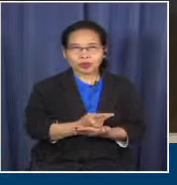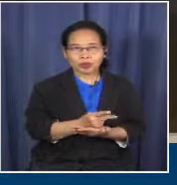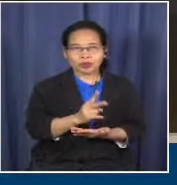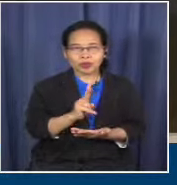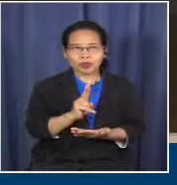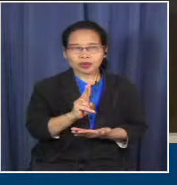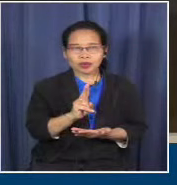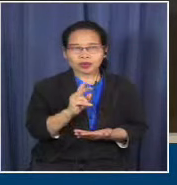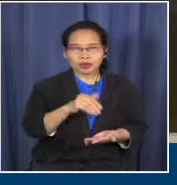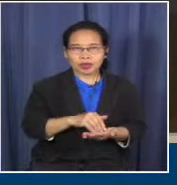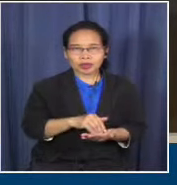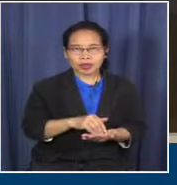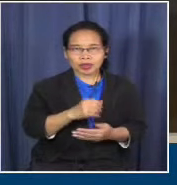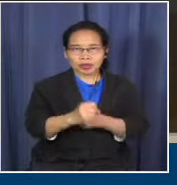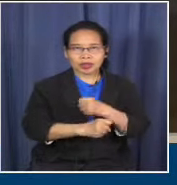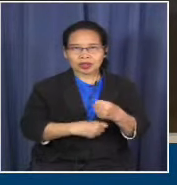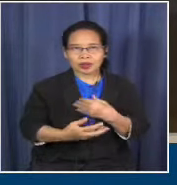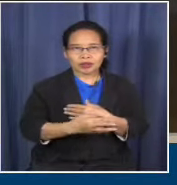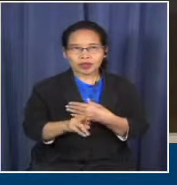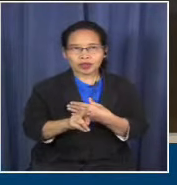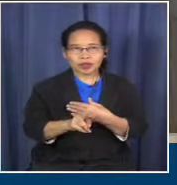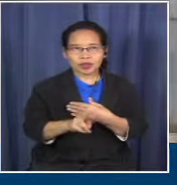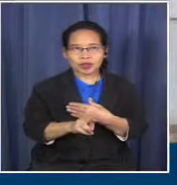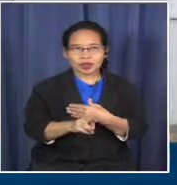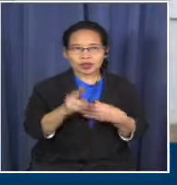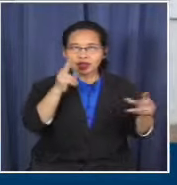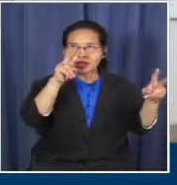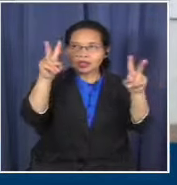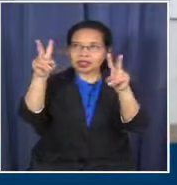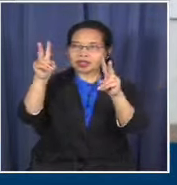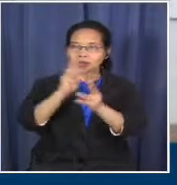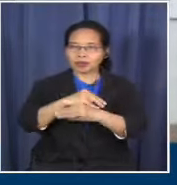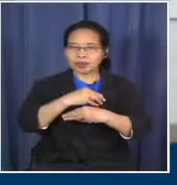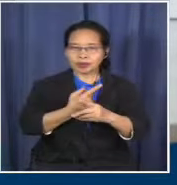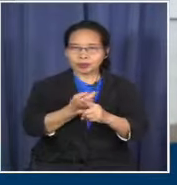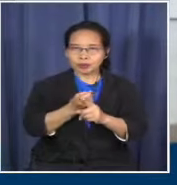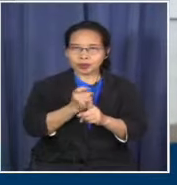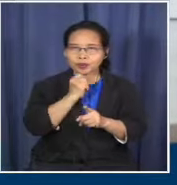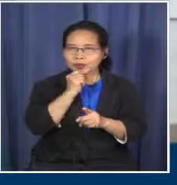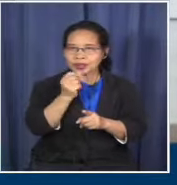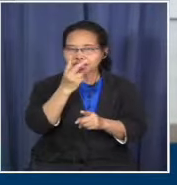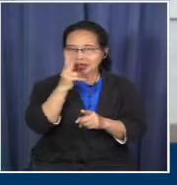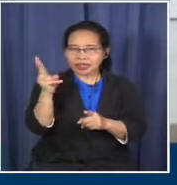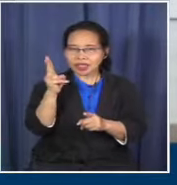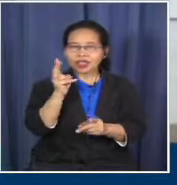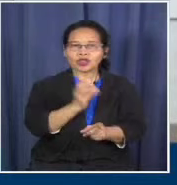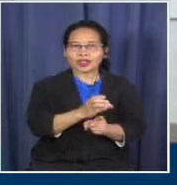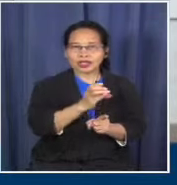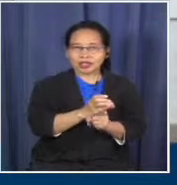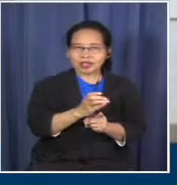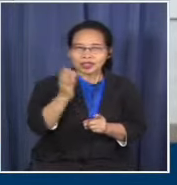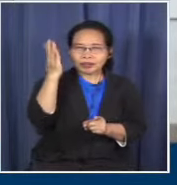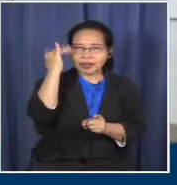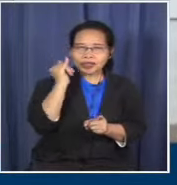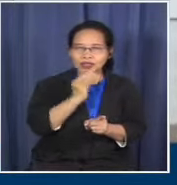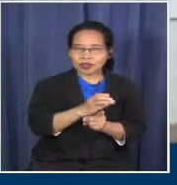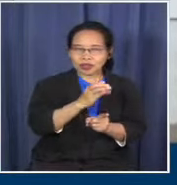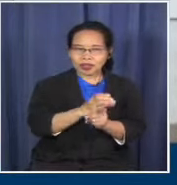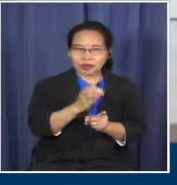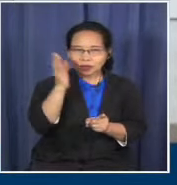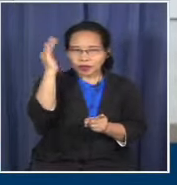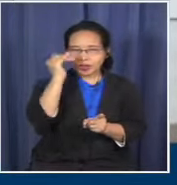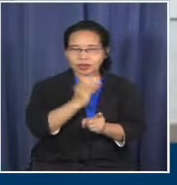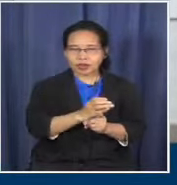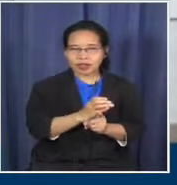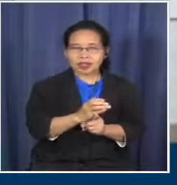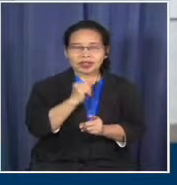2,000 years ago. Who would have thought that what St. Paul had written would be proven 2,000 years after? That visible things